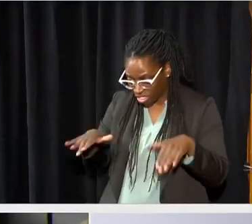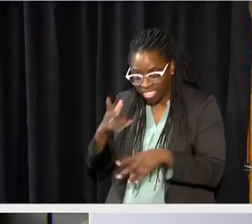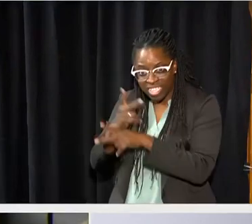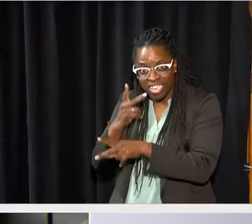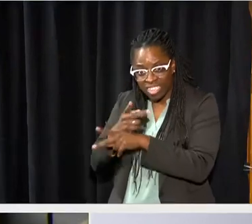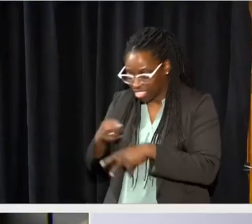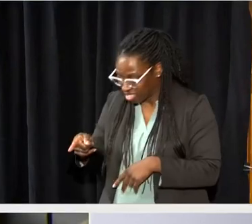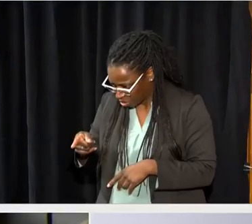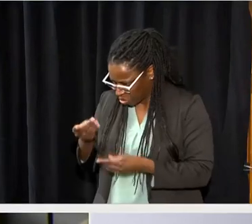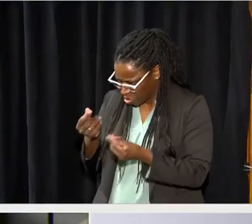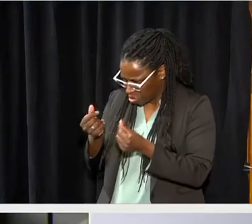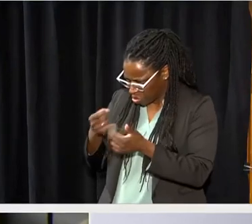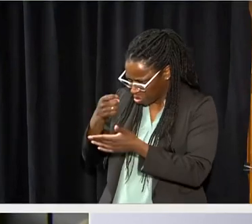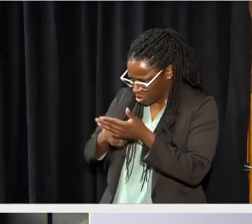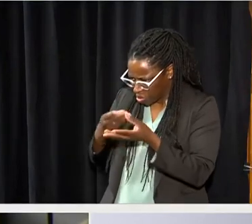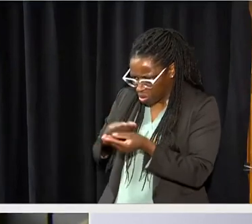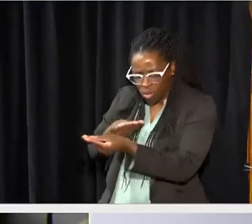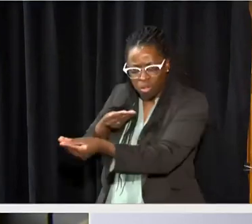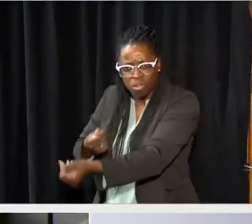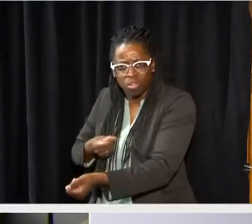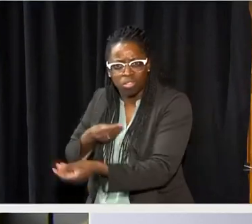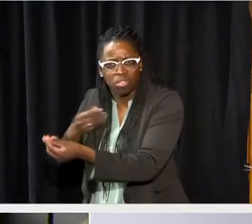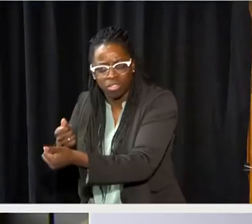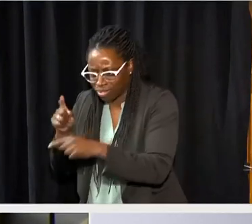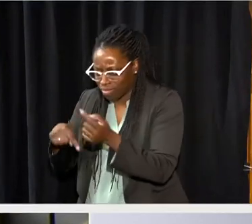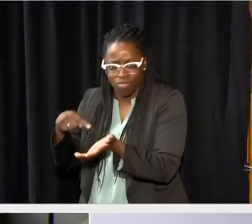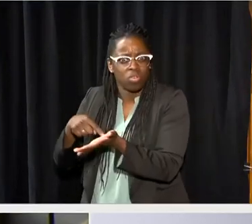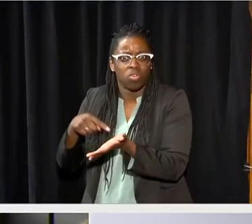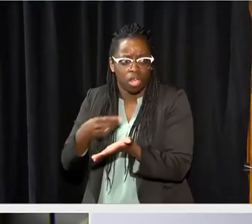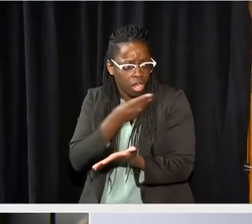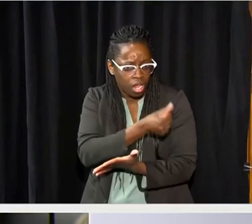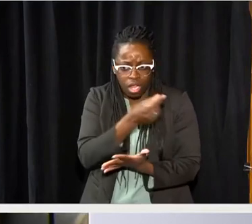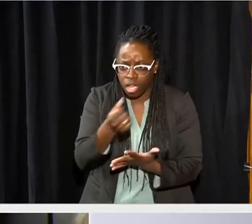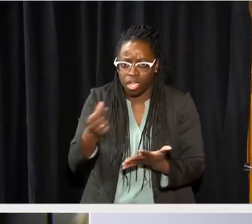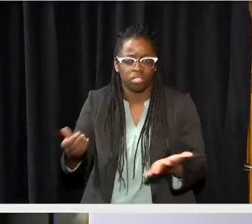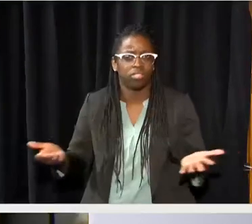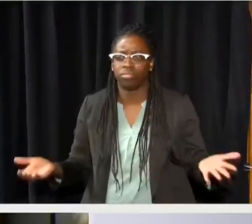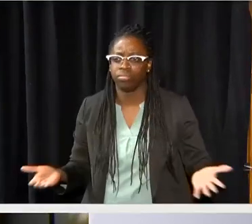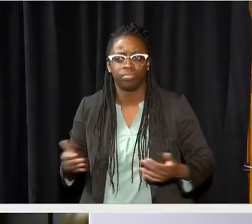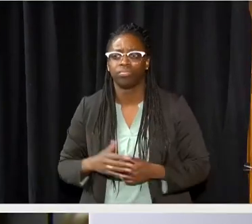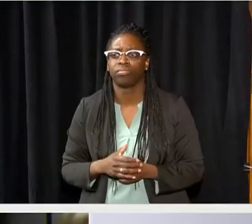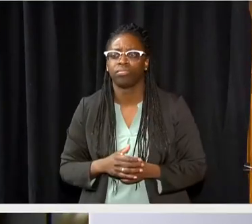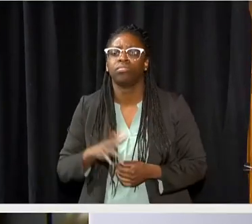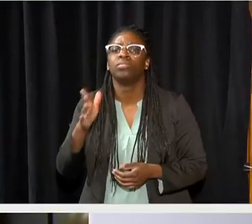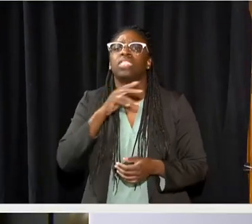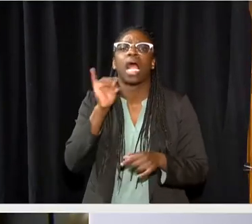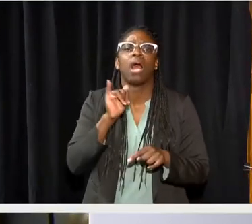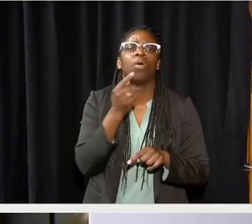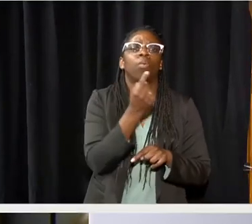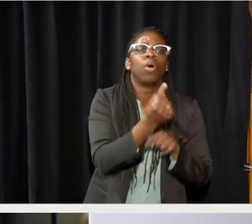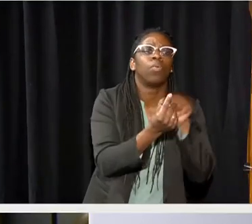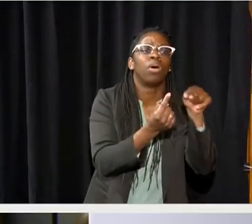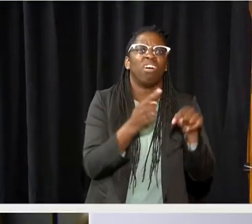rent. Now, this isn't just a few unlucky